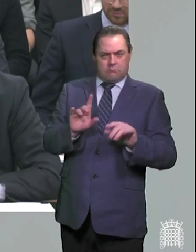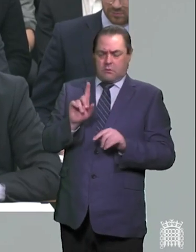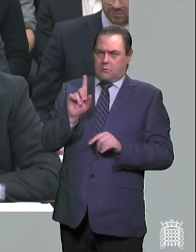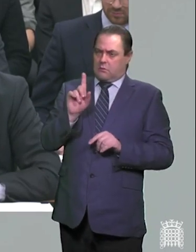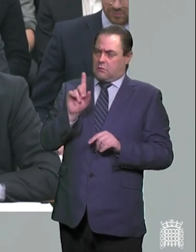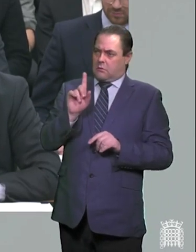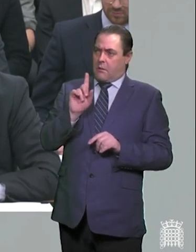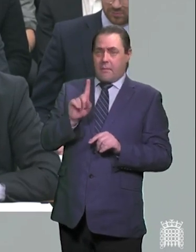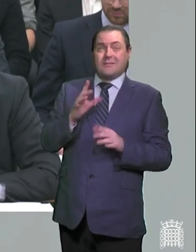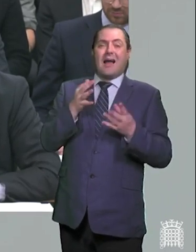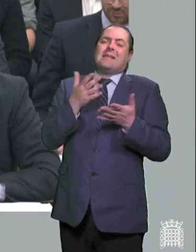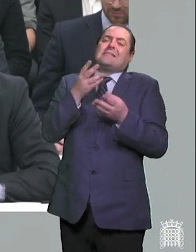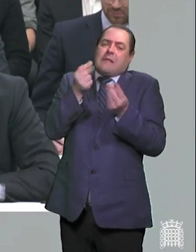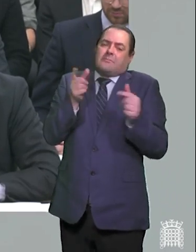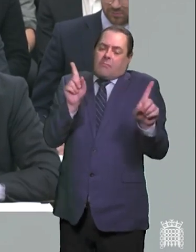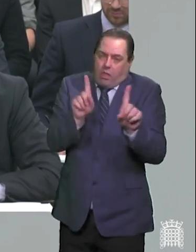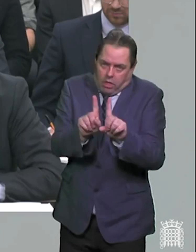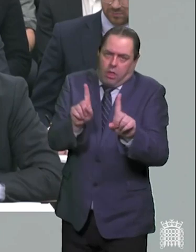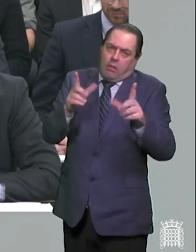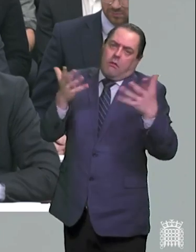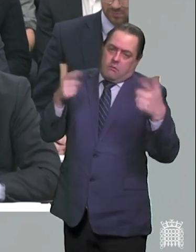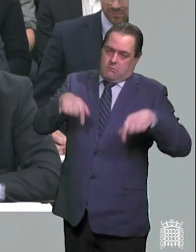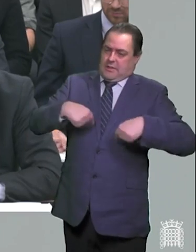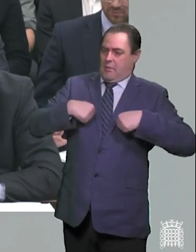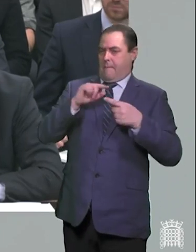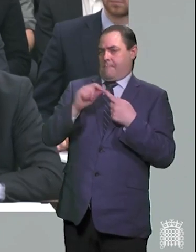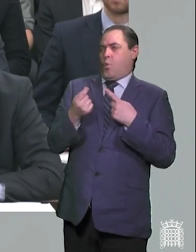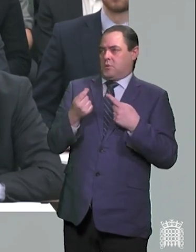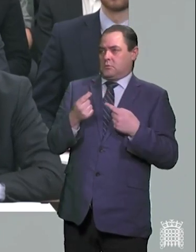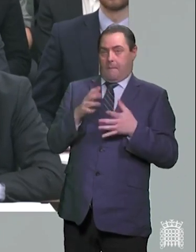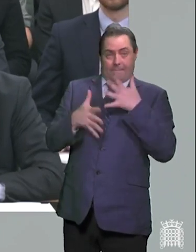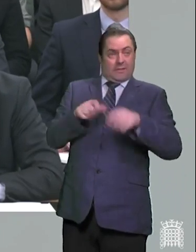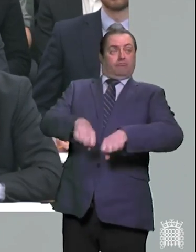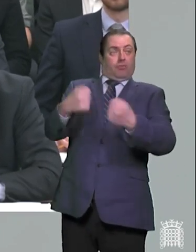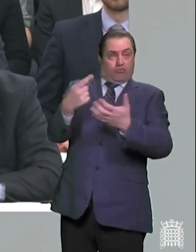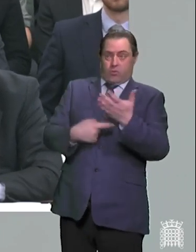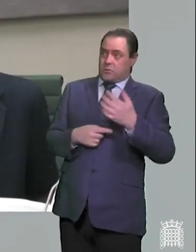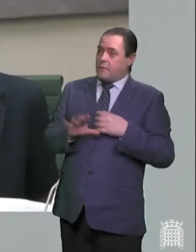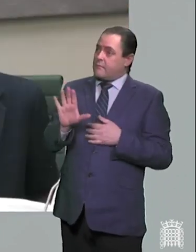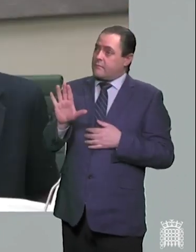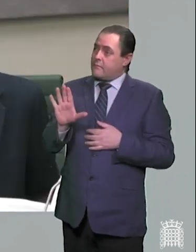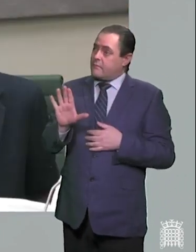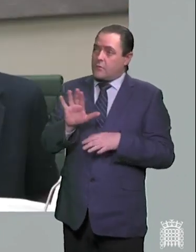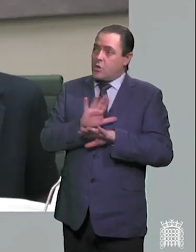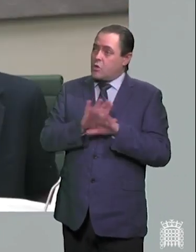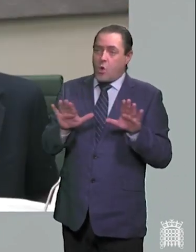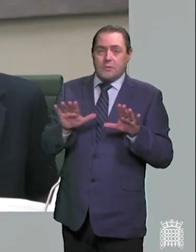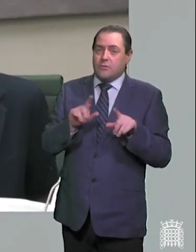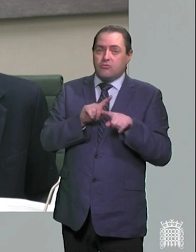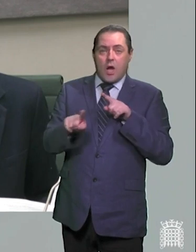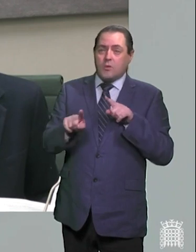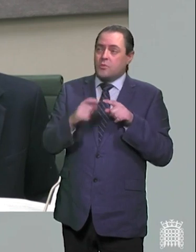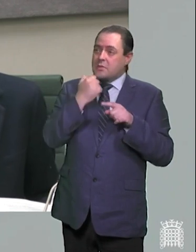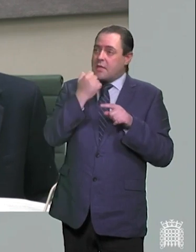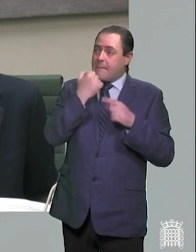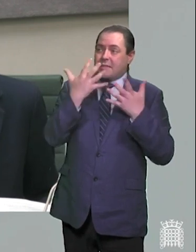they were able to stay apart from each other the whole time. That's what I'm saying. Well, that did not conflict with the guidance. Nobody is devaluing the efforts of anybody in number